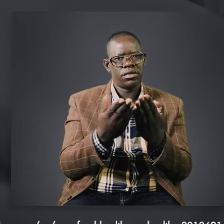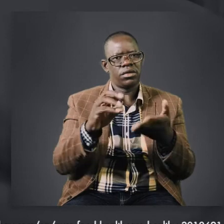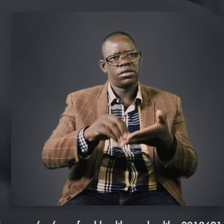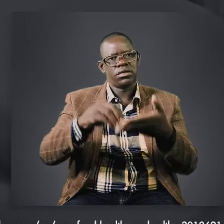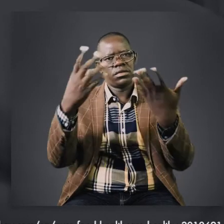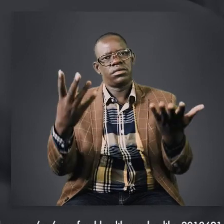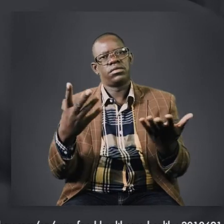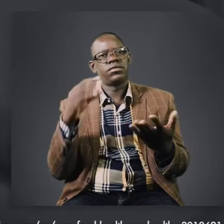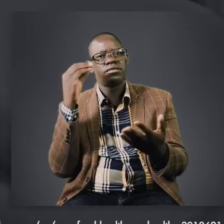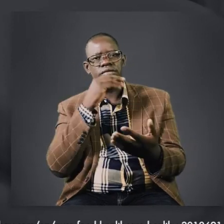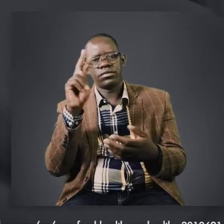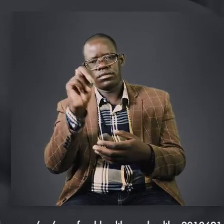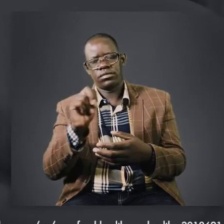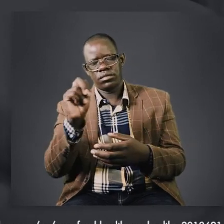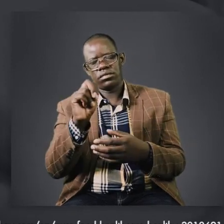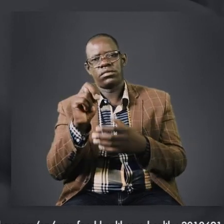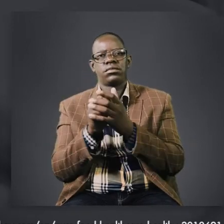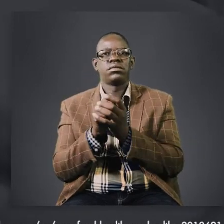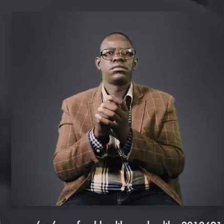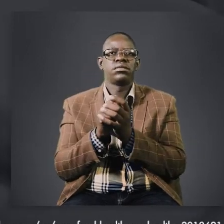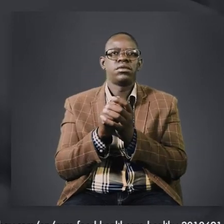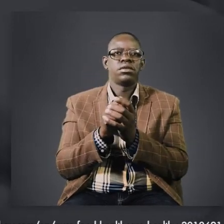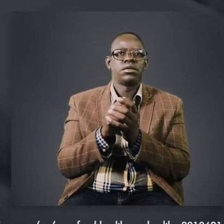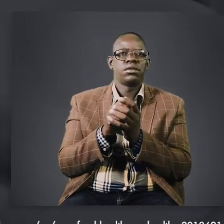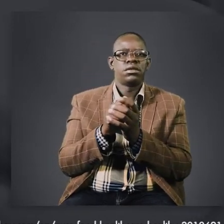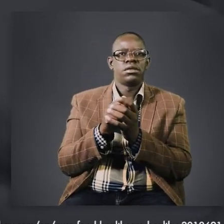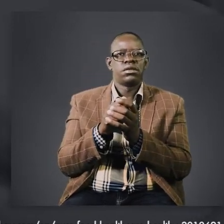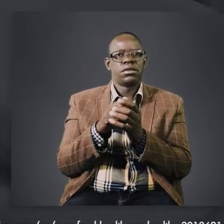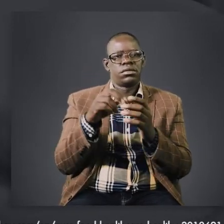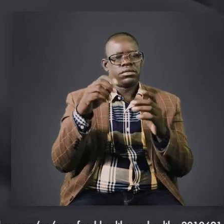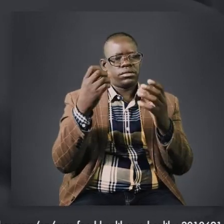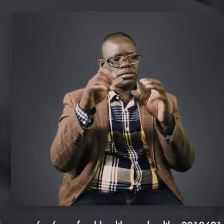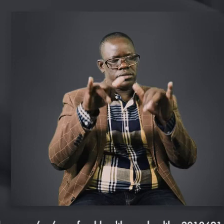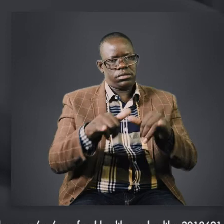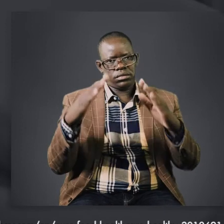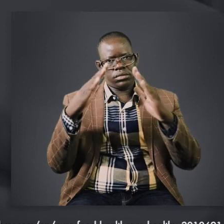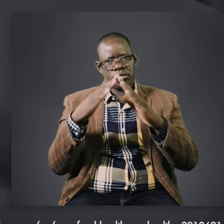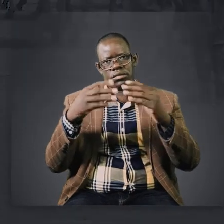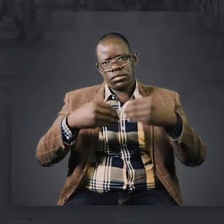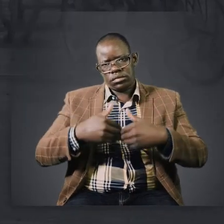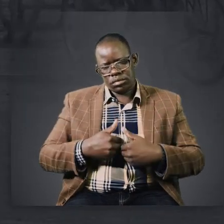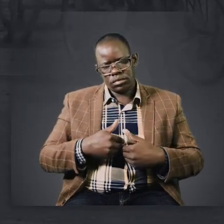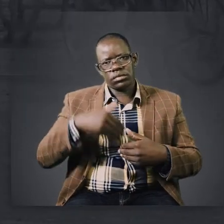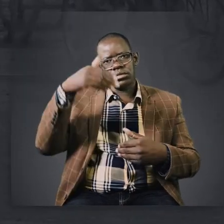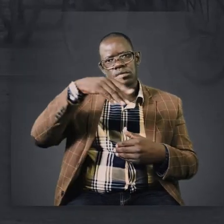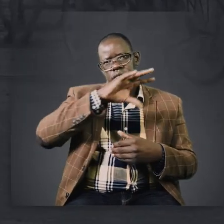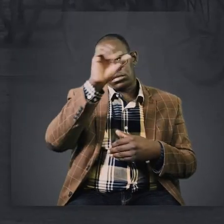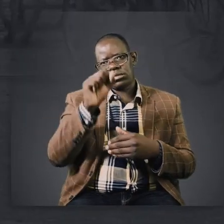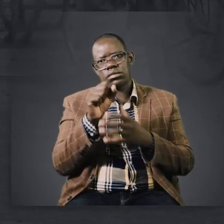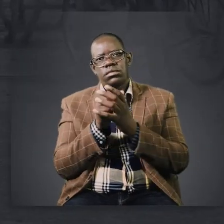poor to afford nutritious food. By affecting diet and living conditions, poverty in sub-Saharan